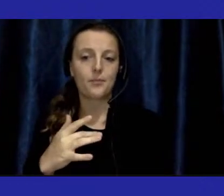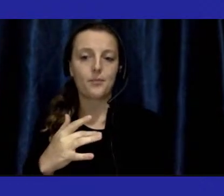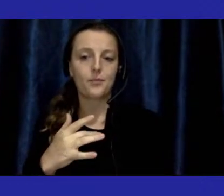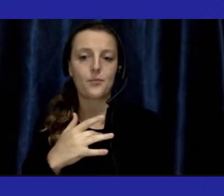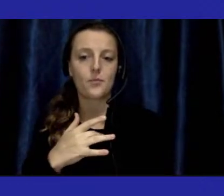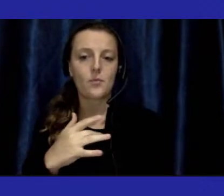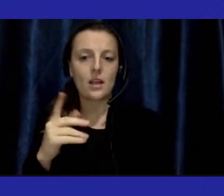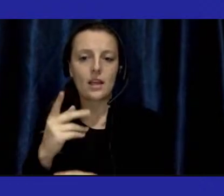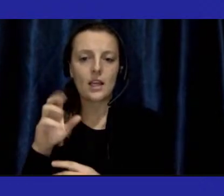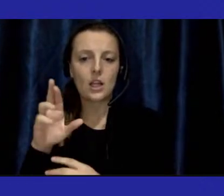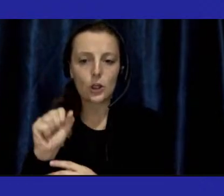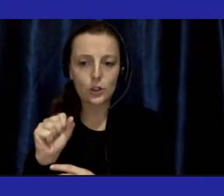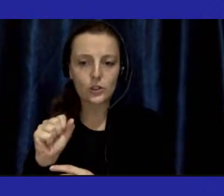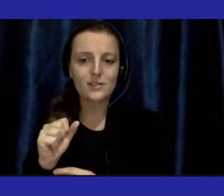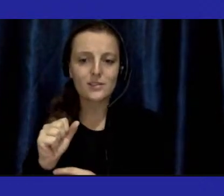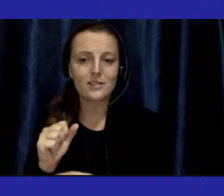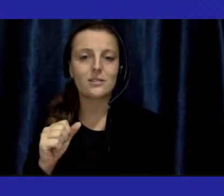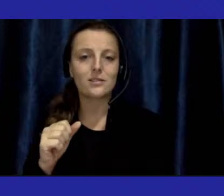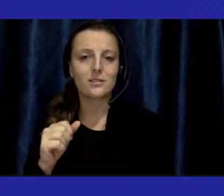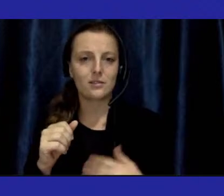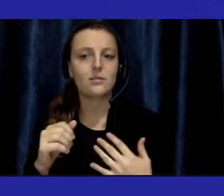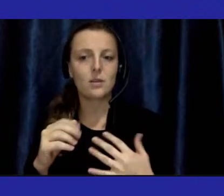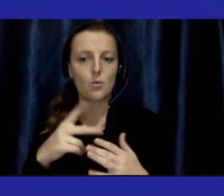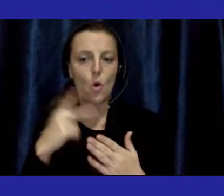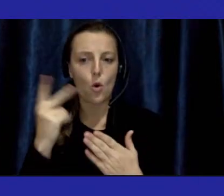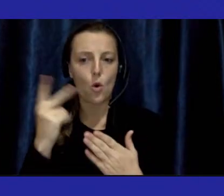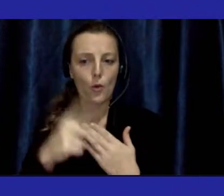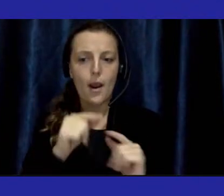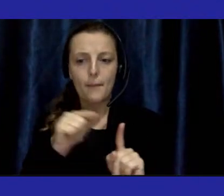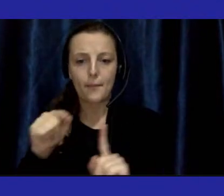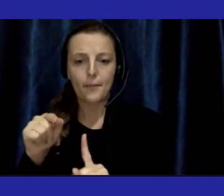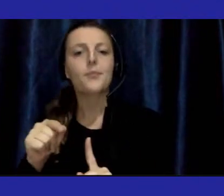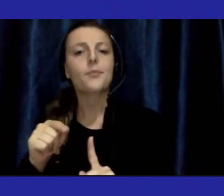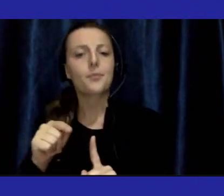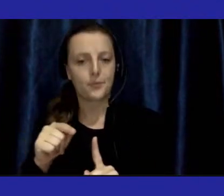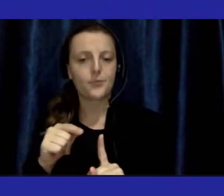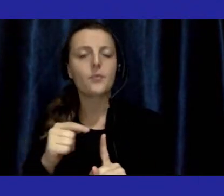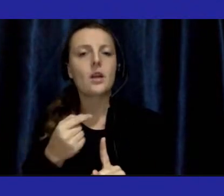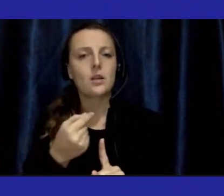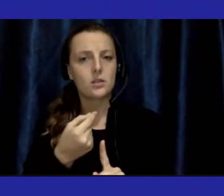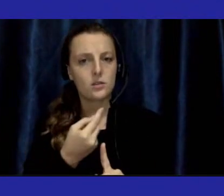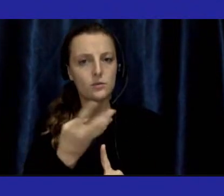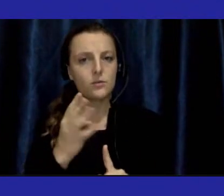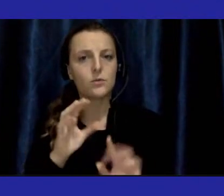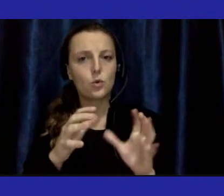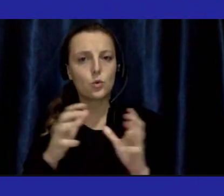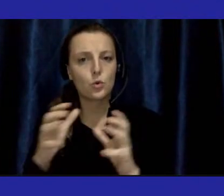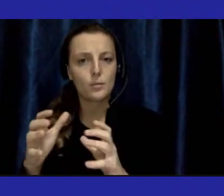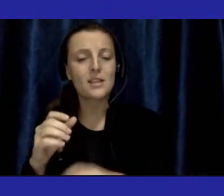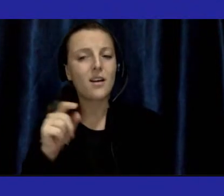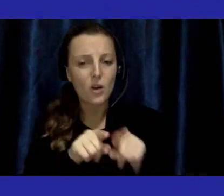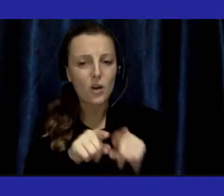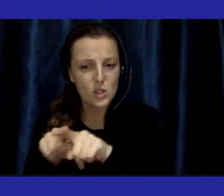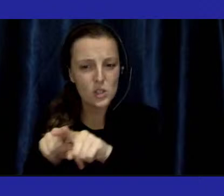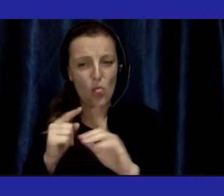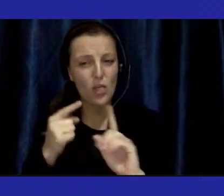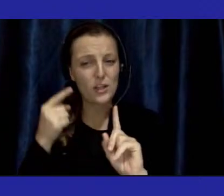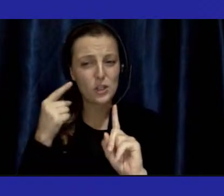events. The target, I think we set conservatively at 600, but it's almost